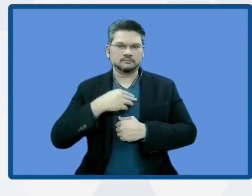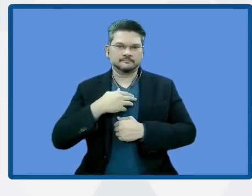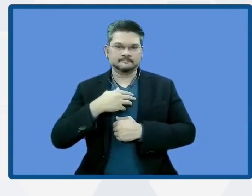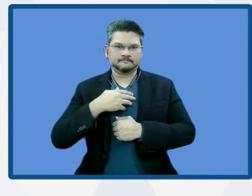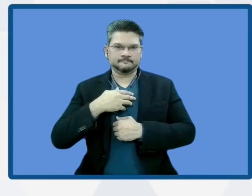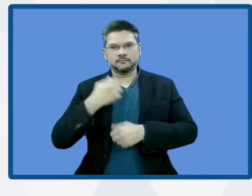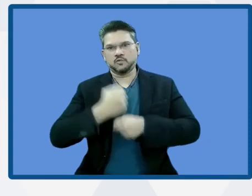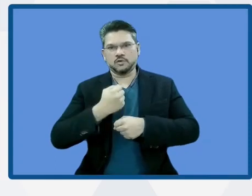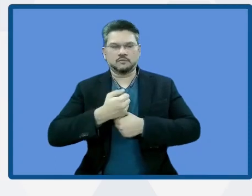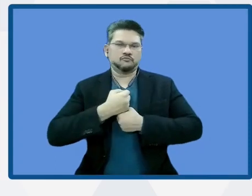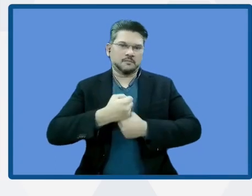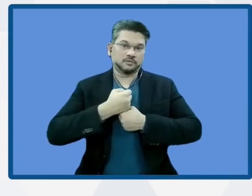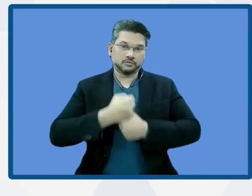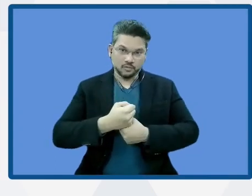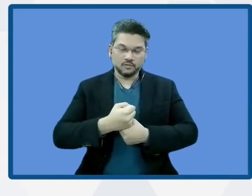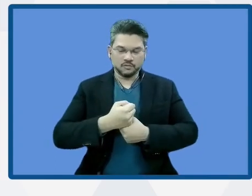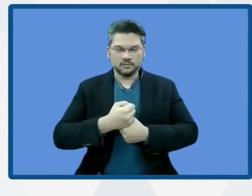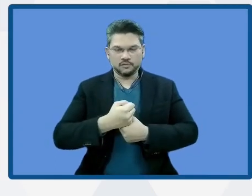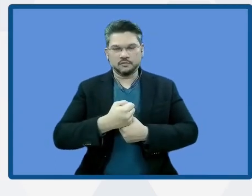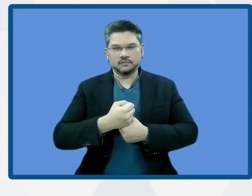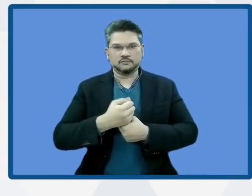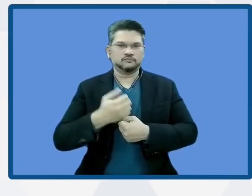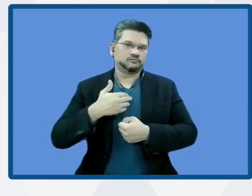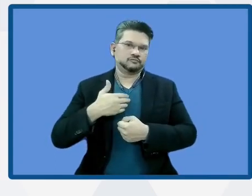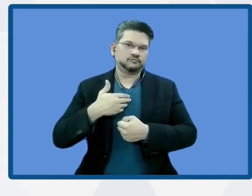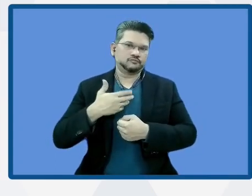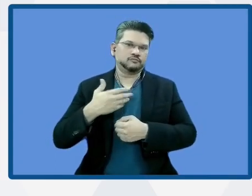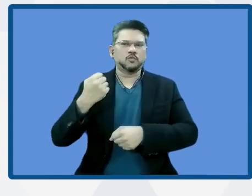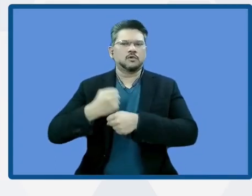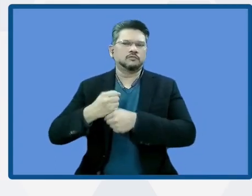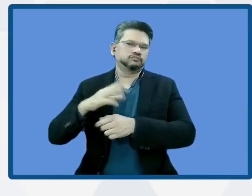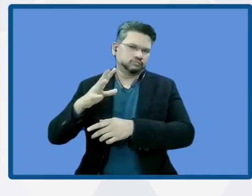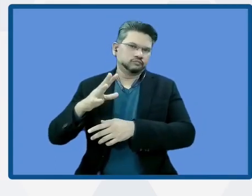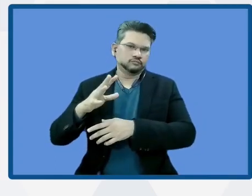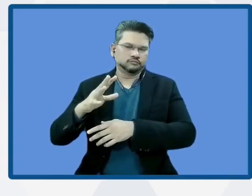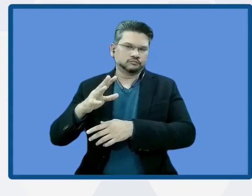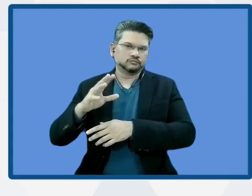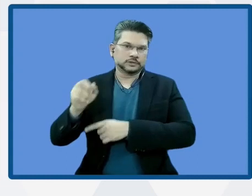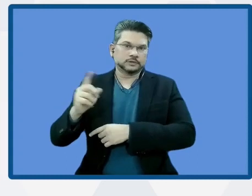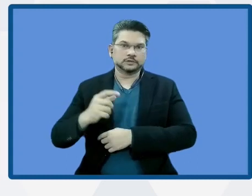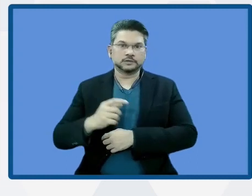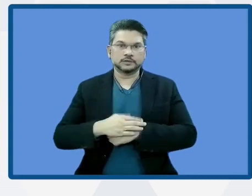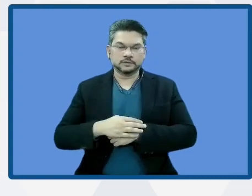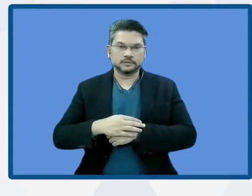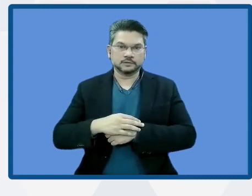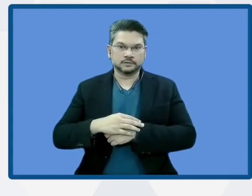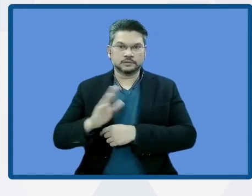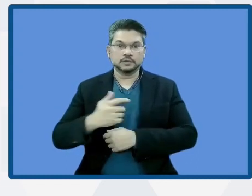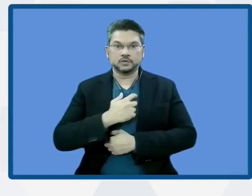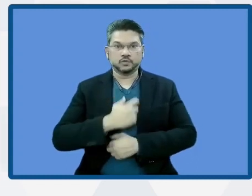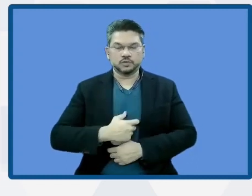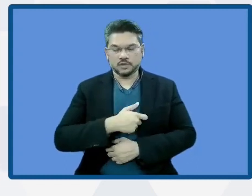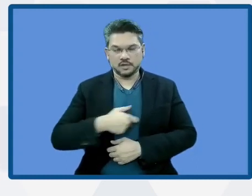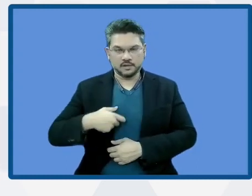I'm very thankful that the 8th regional platform for disaster